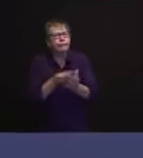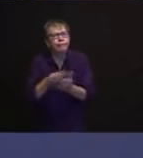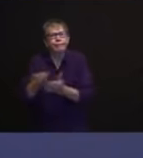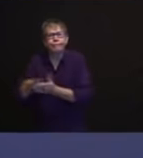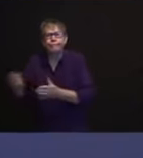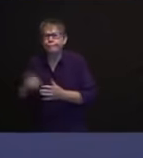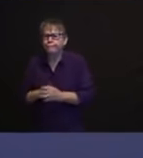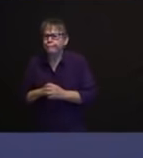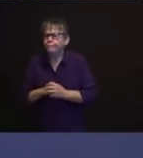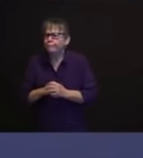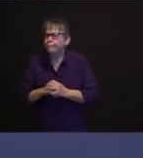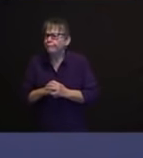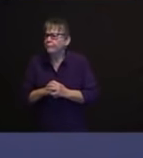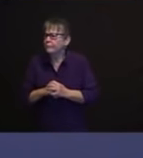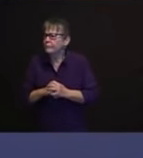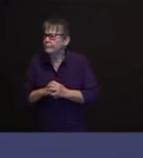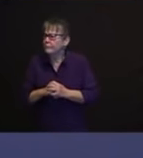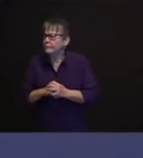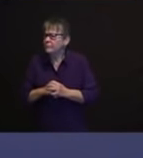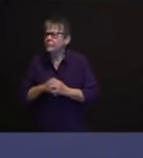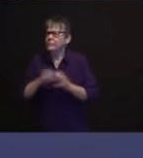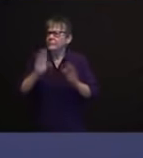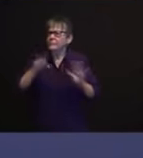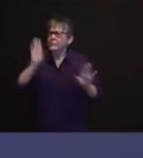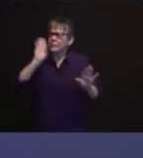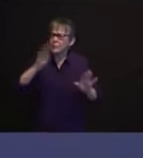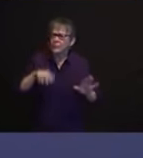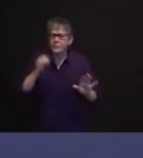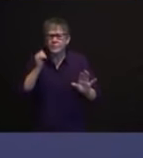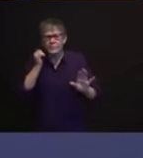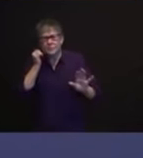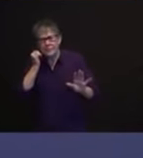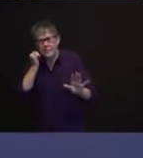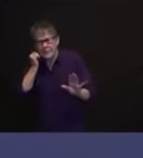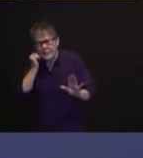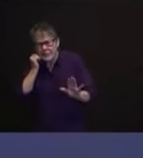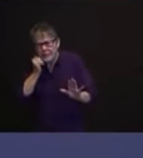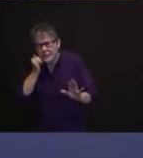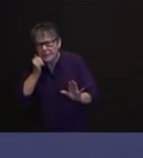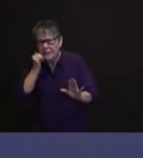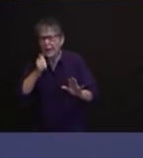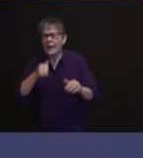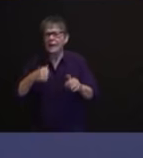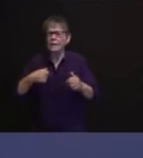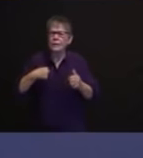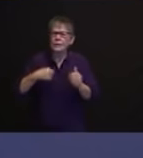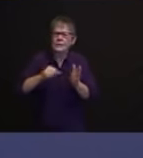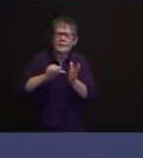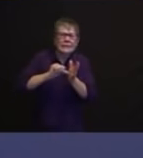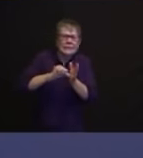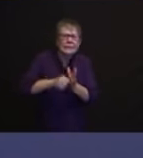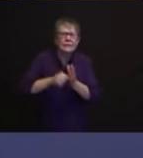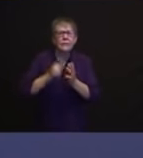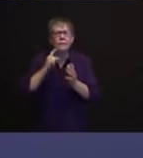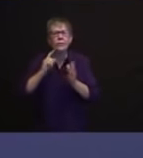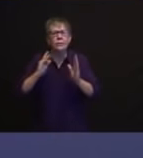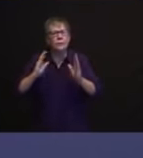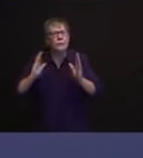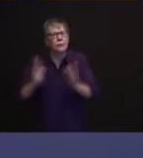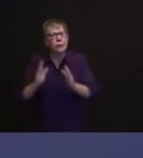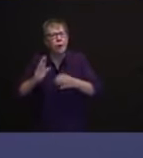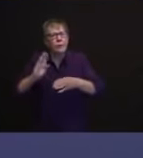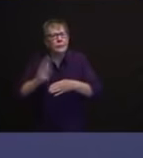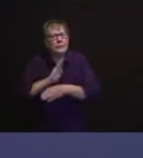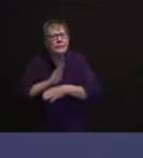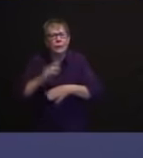highlighted, I think it's now 6 months in fact, we've highlighted a different small business that has partnered with the New Jersey Economic Development Authority